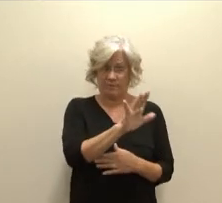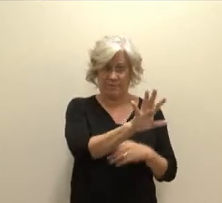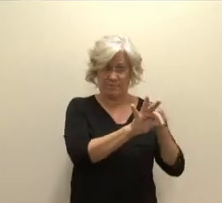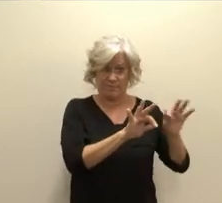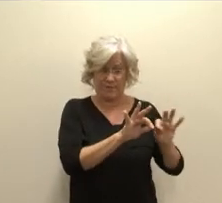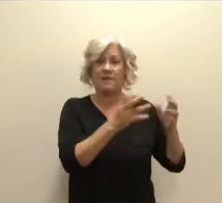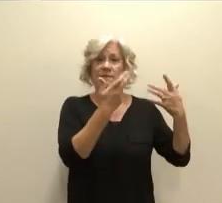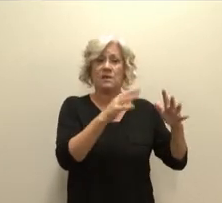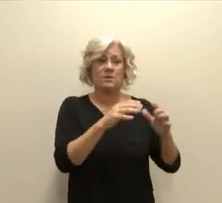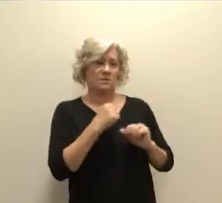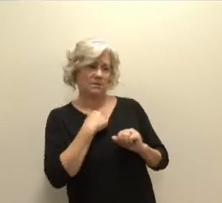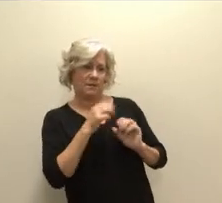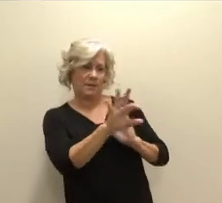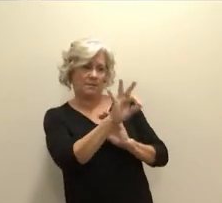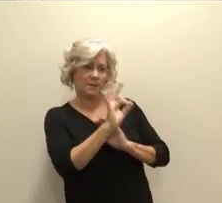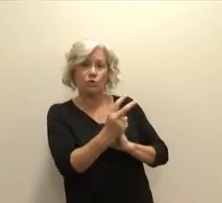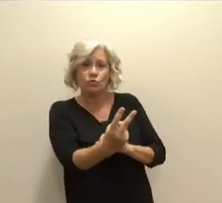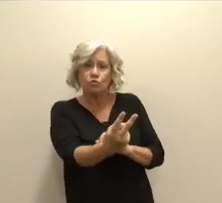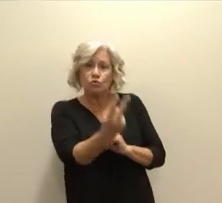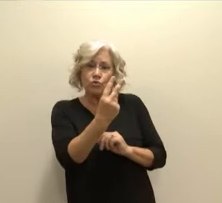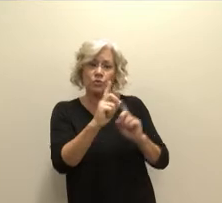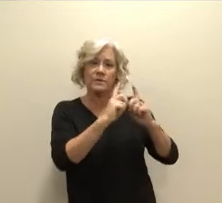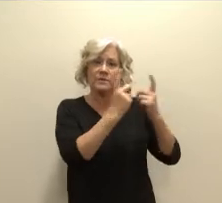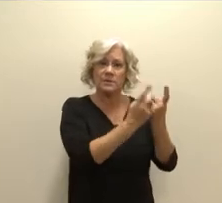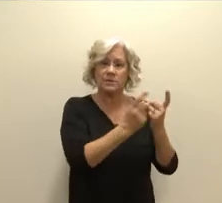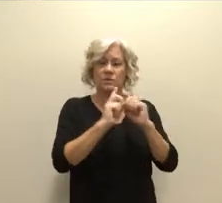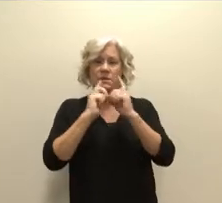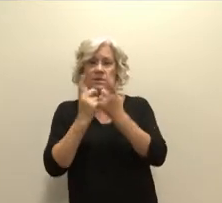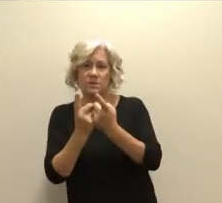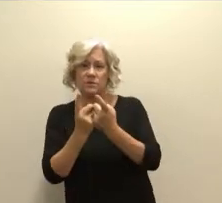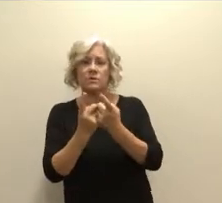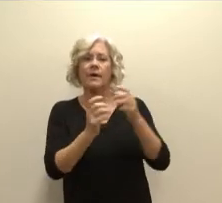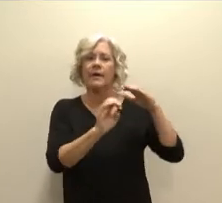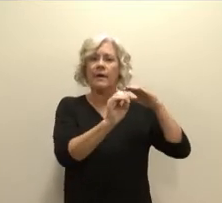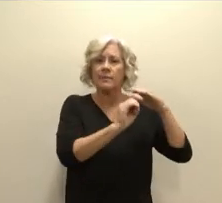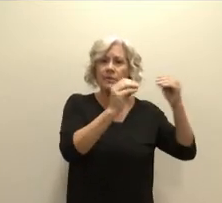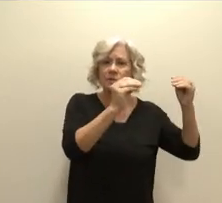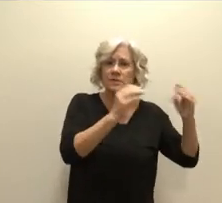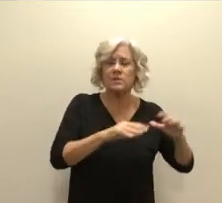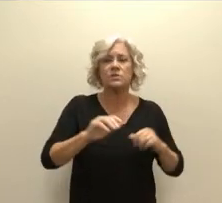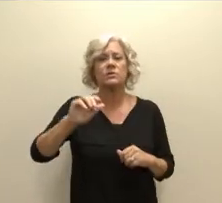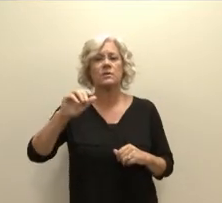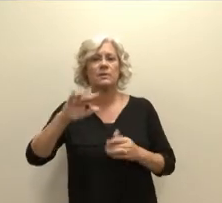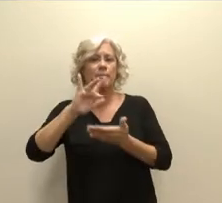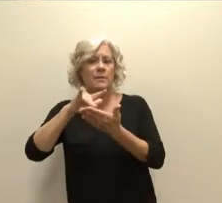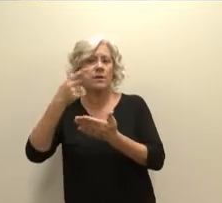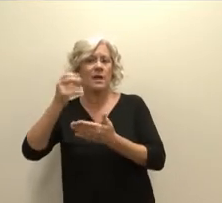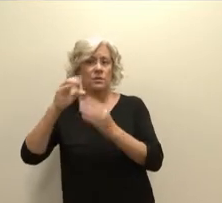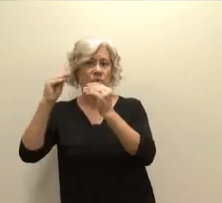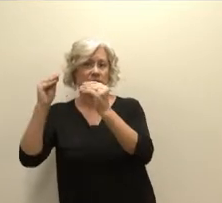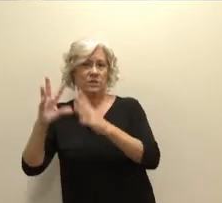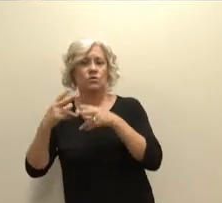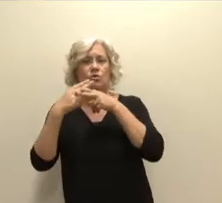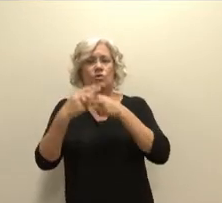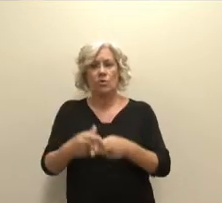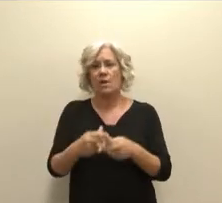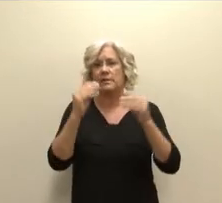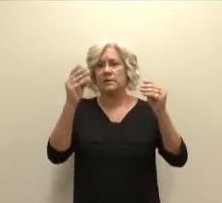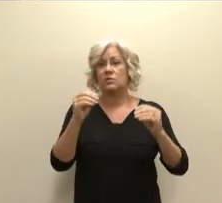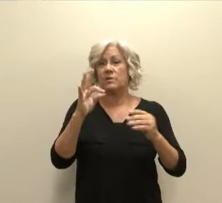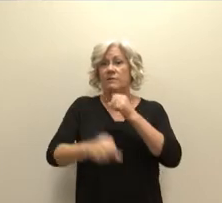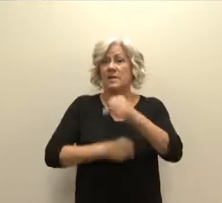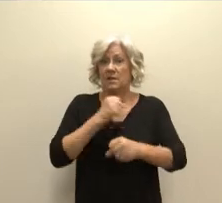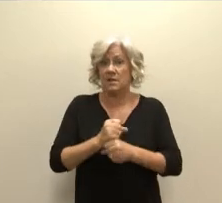then selects two district's teachers of the year, an elementary teacher and a secondary teacher, who move on to a